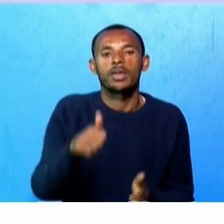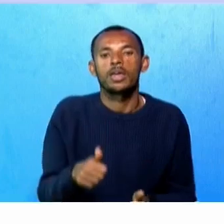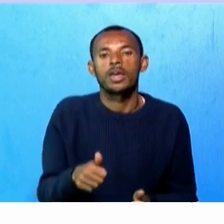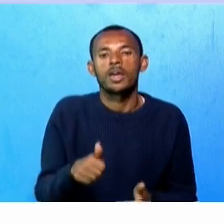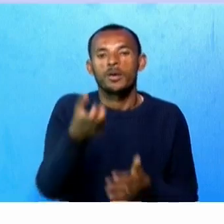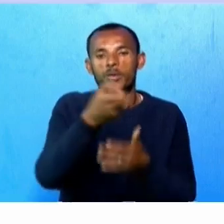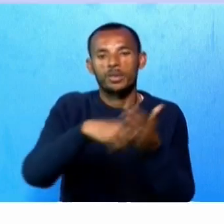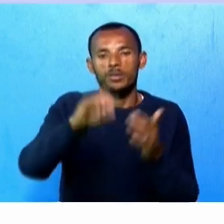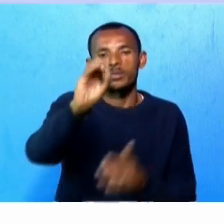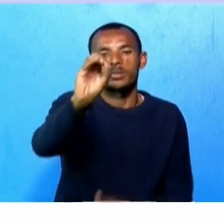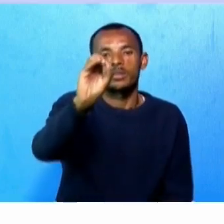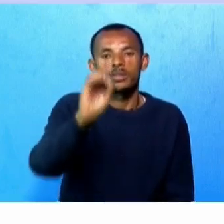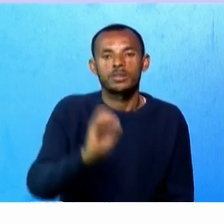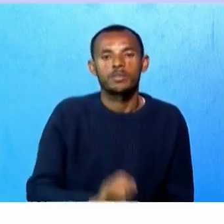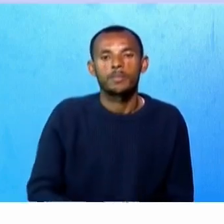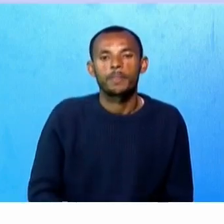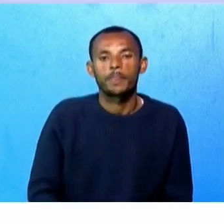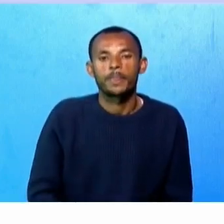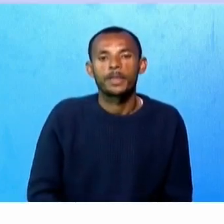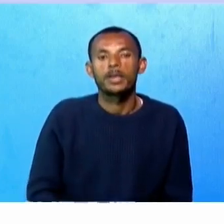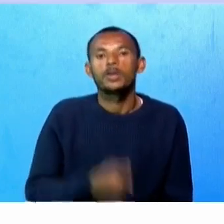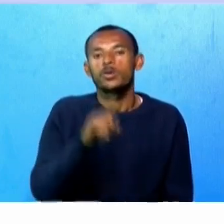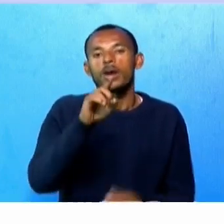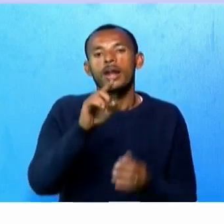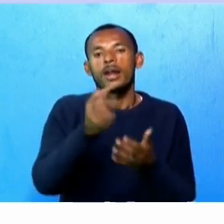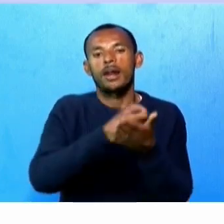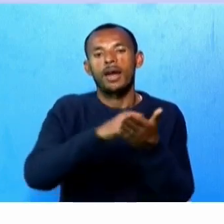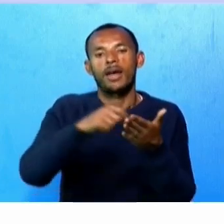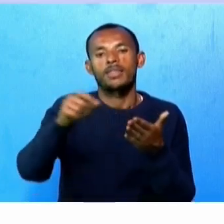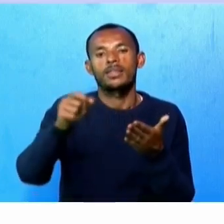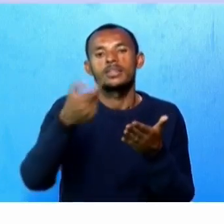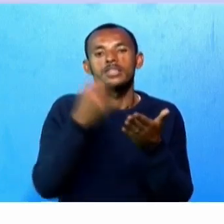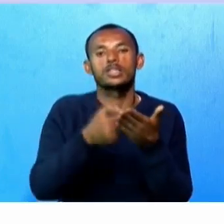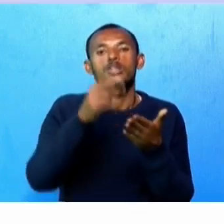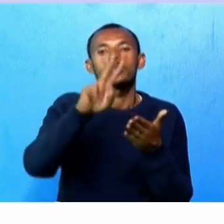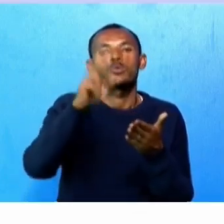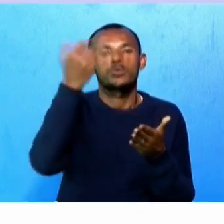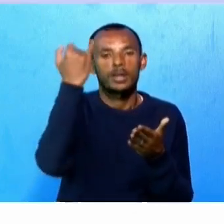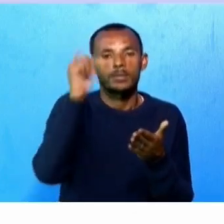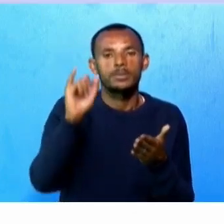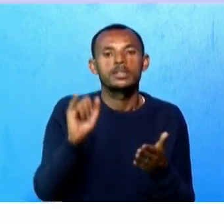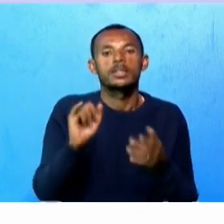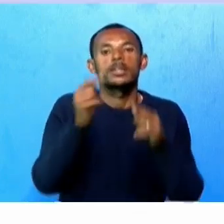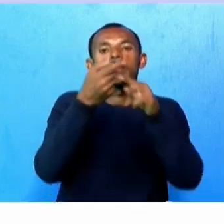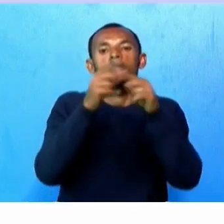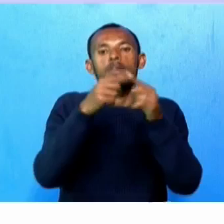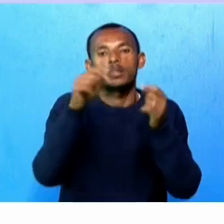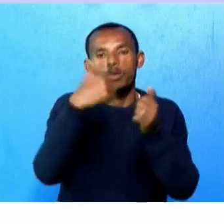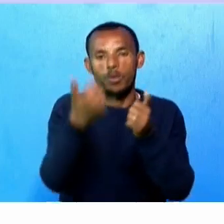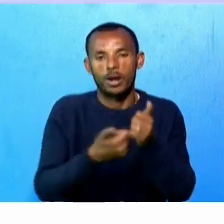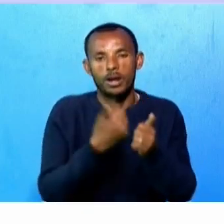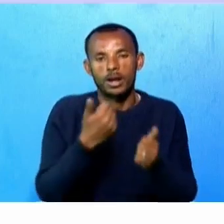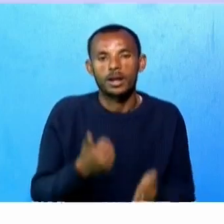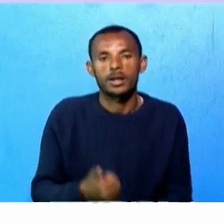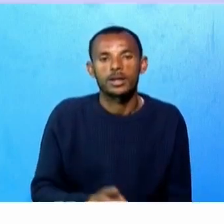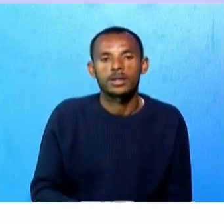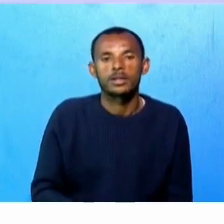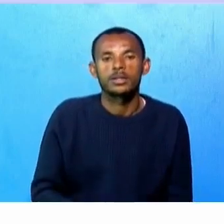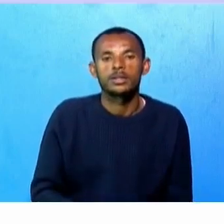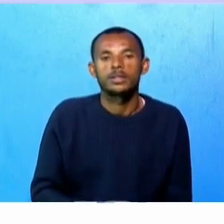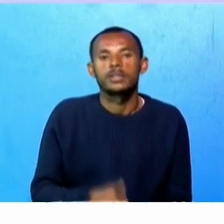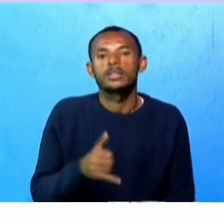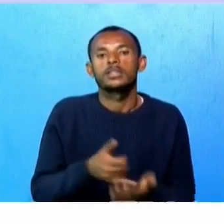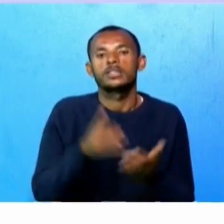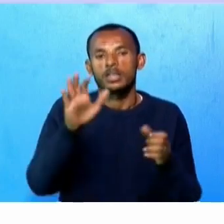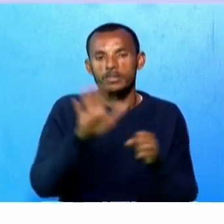results 0, okay? You can write these two terms in different order, okay? It's okay, it